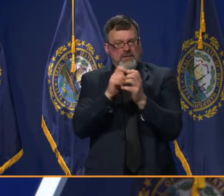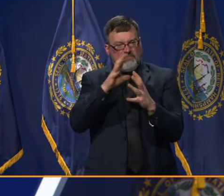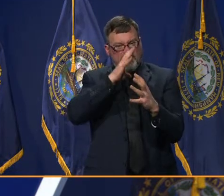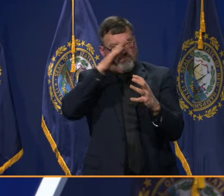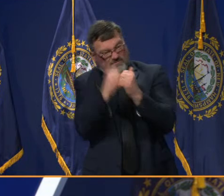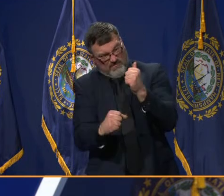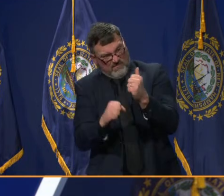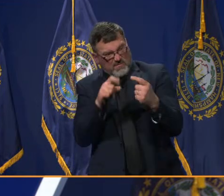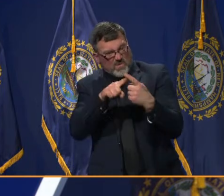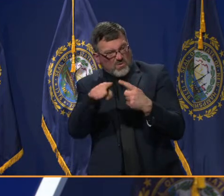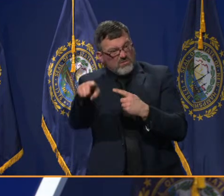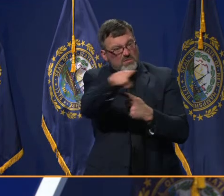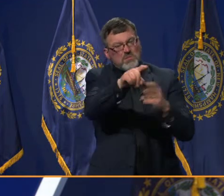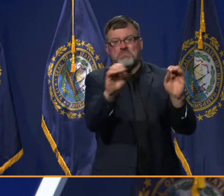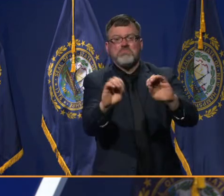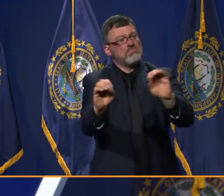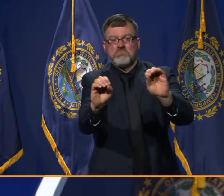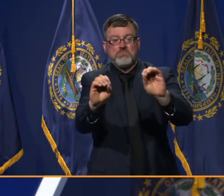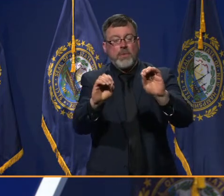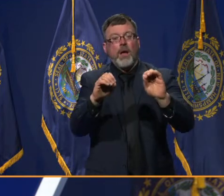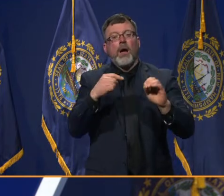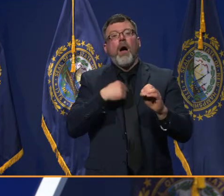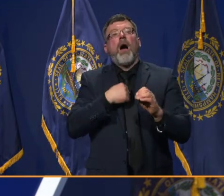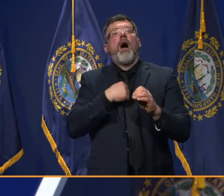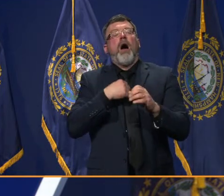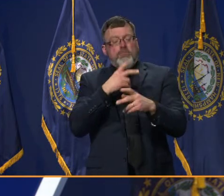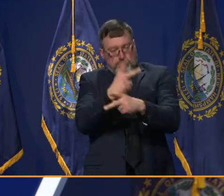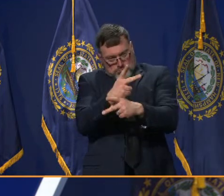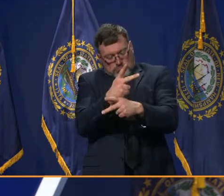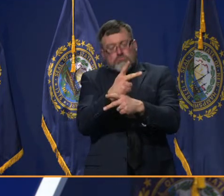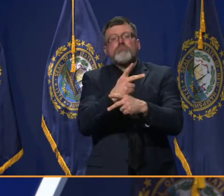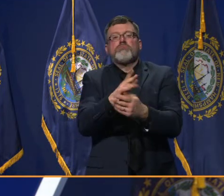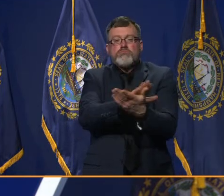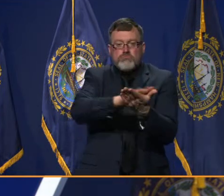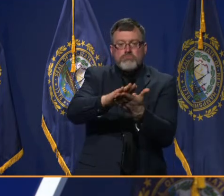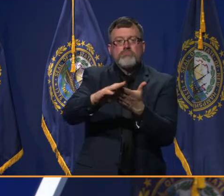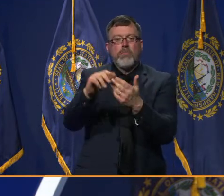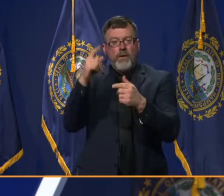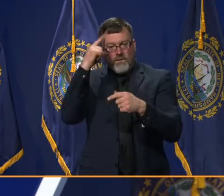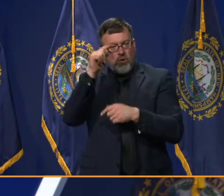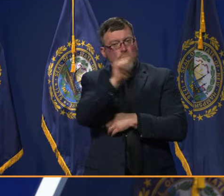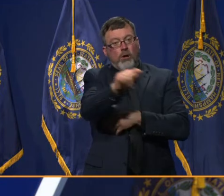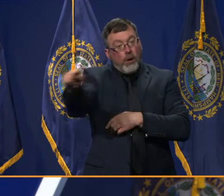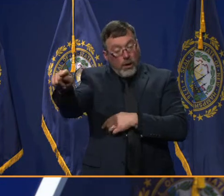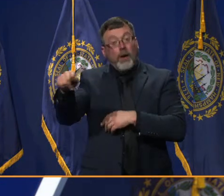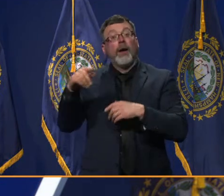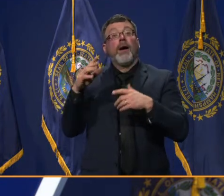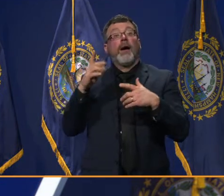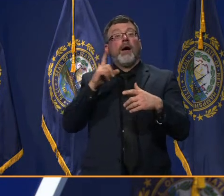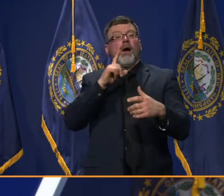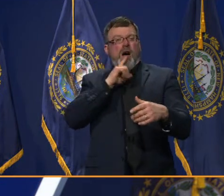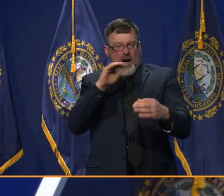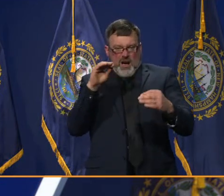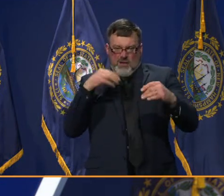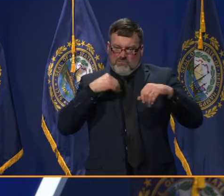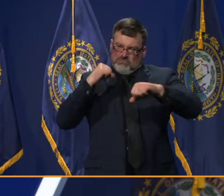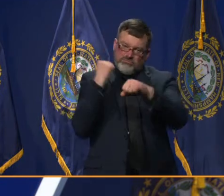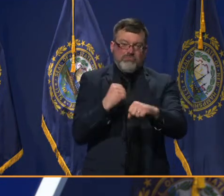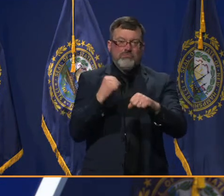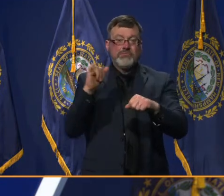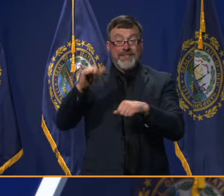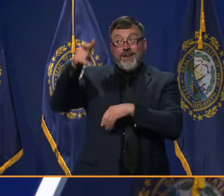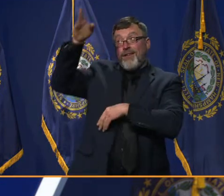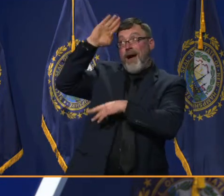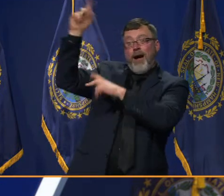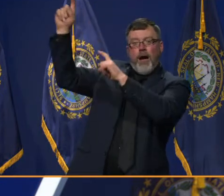for all, with firmness in the right as God gives us to see the right, let us strive on to finish